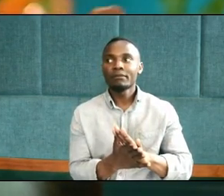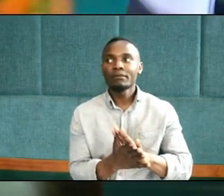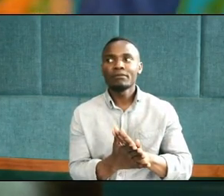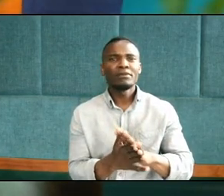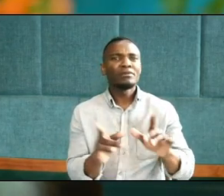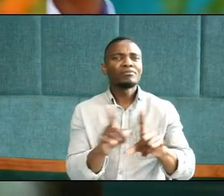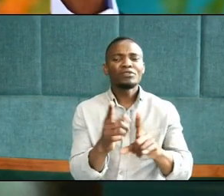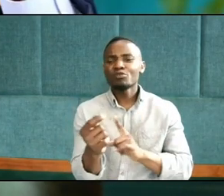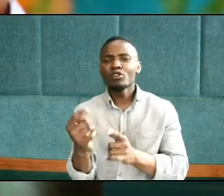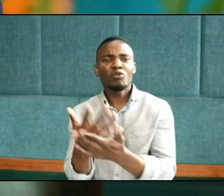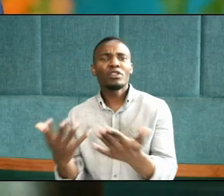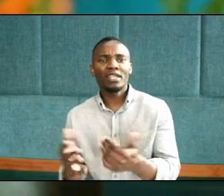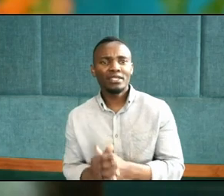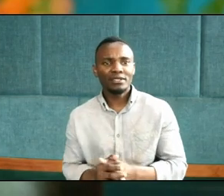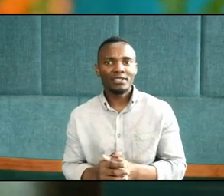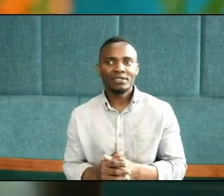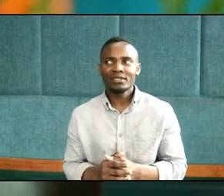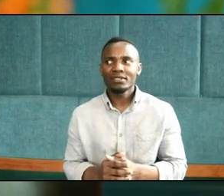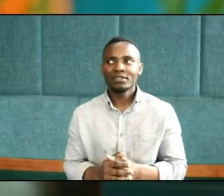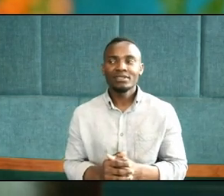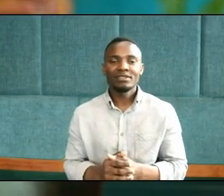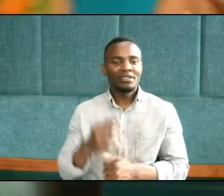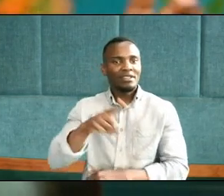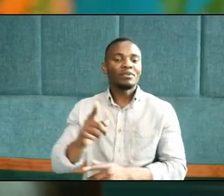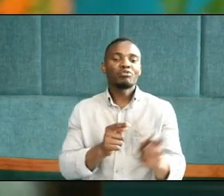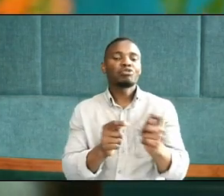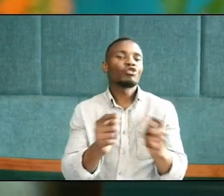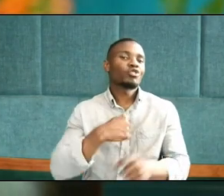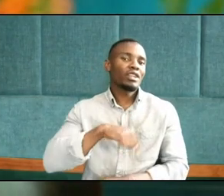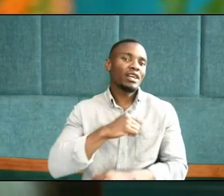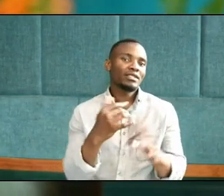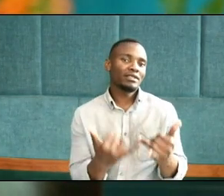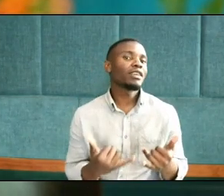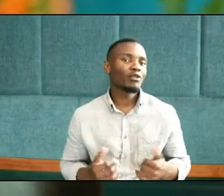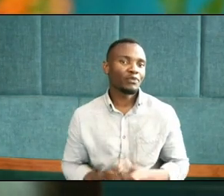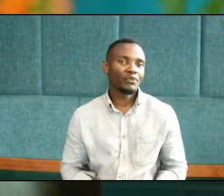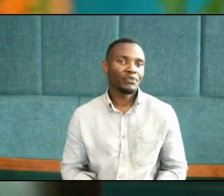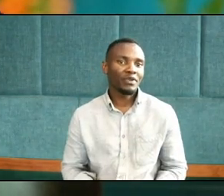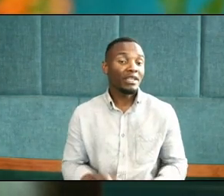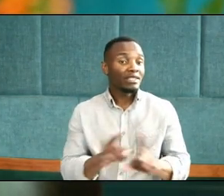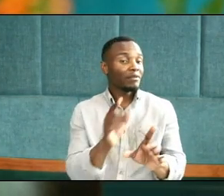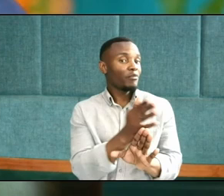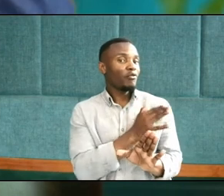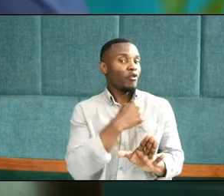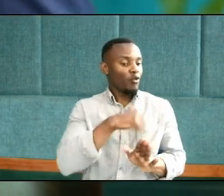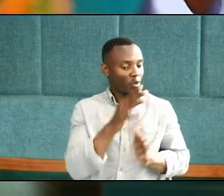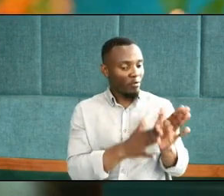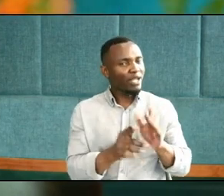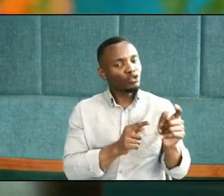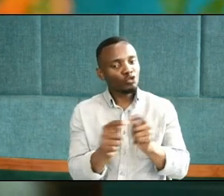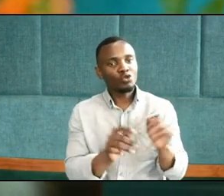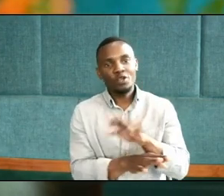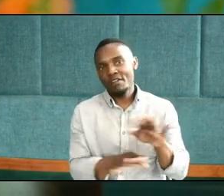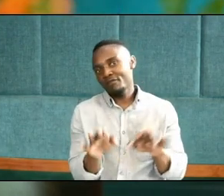Mosquitoes, these small things, you know how many people they are killing. Small things like mosquitoes, which were supposed to be even, you don't even